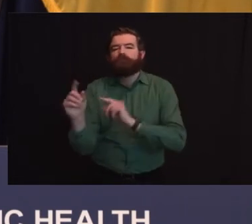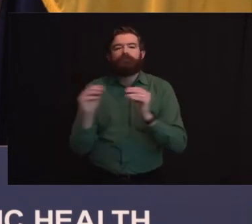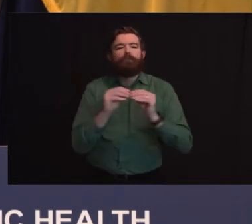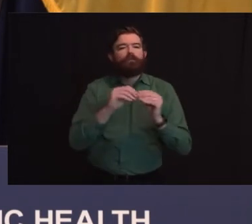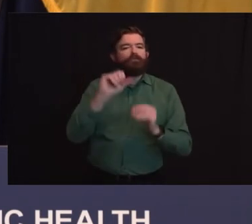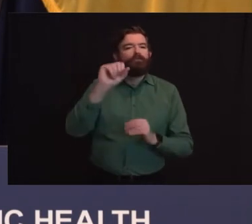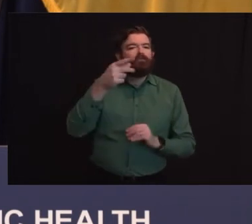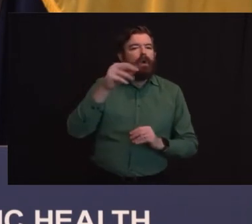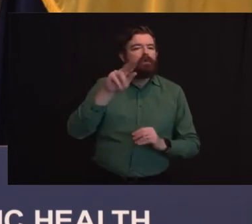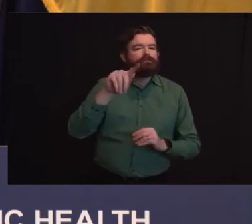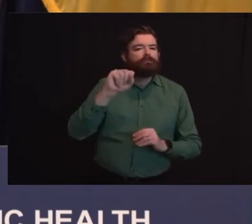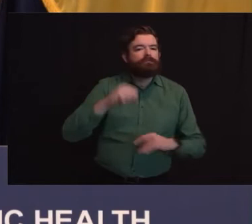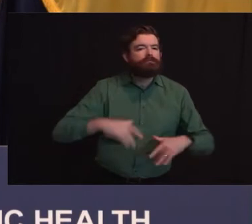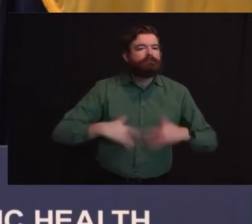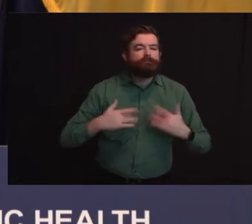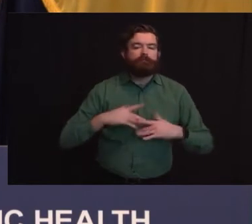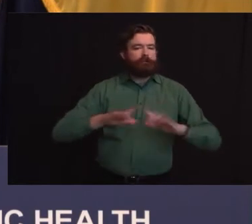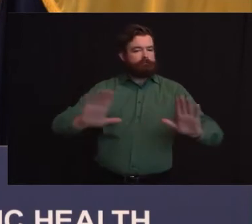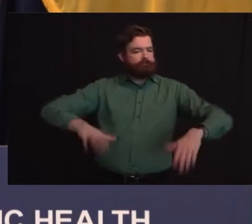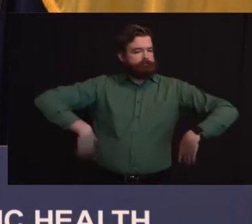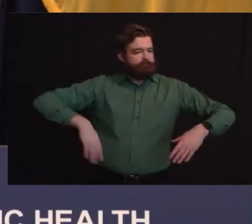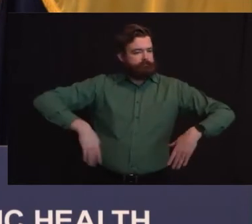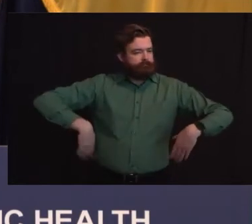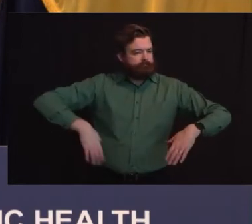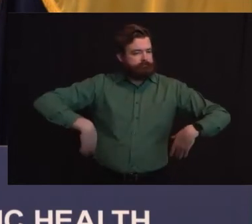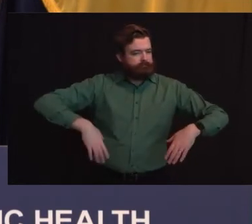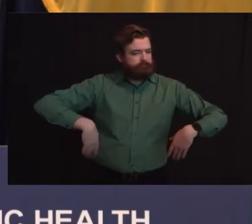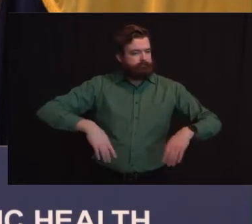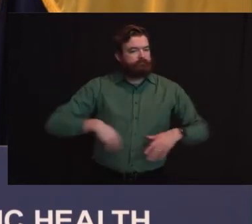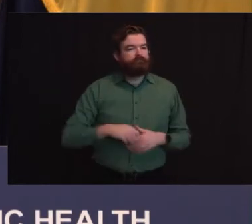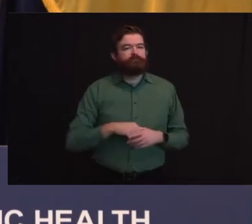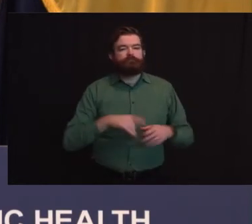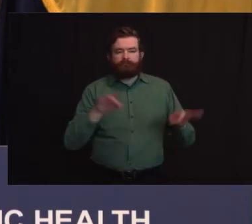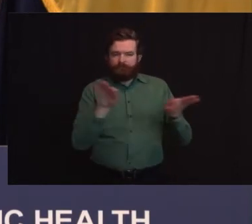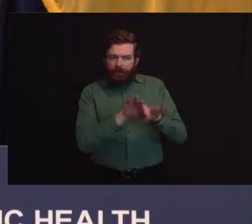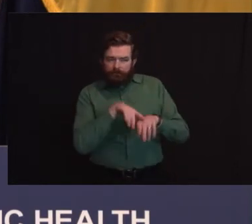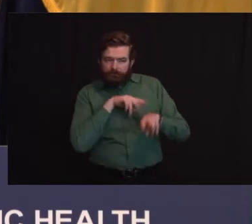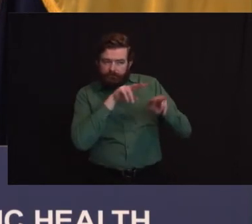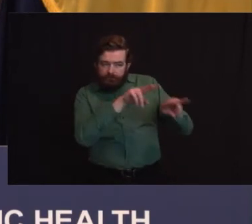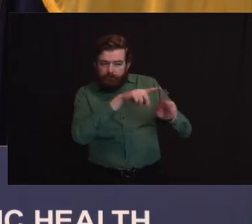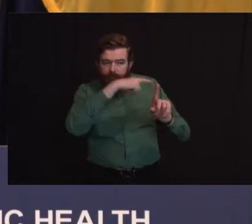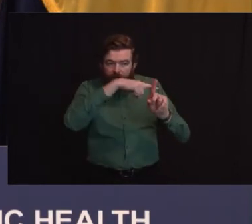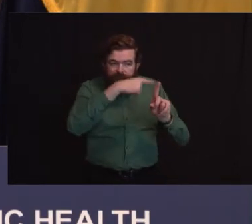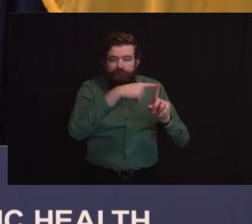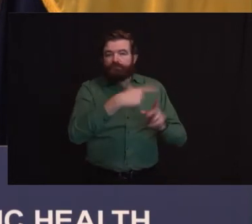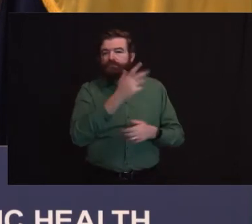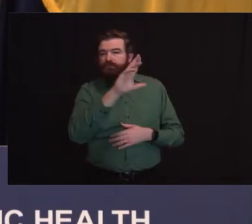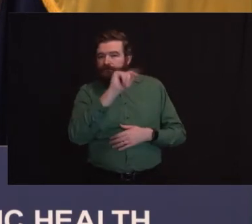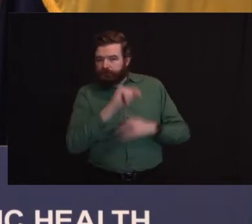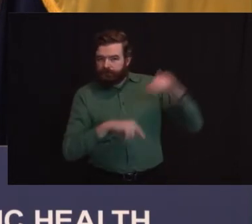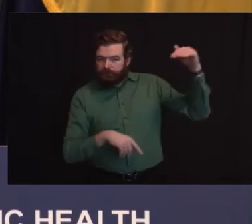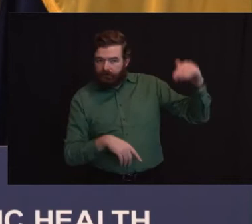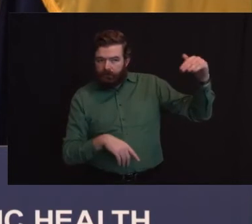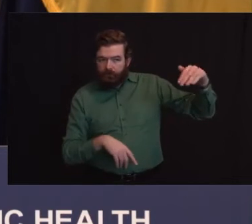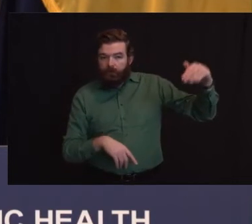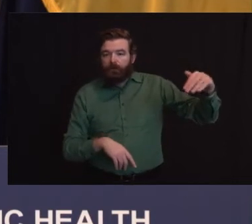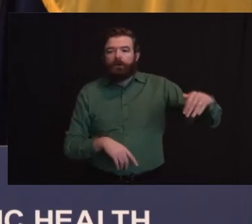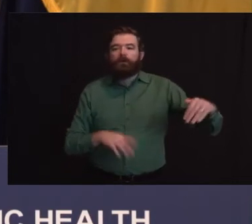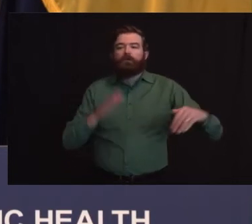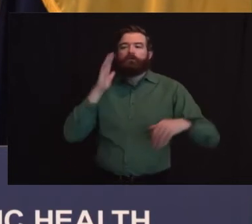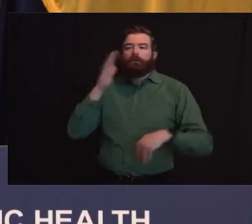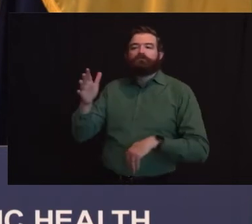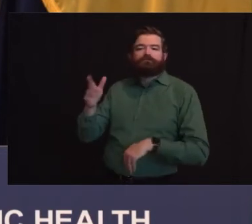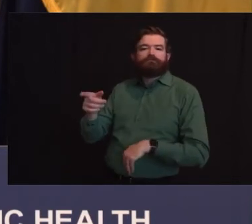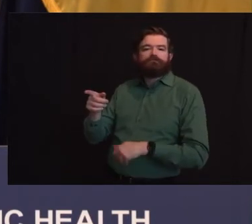but the numbers, if they keep going in the right direction, I'm hoping. Yeah, this GameStop phenomenon